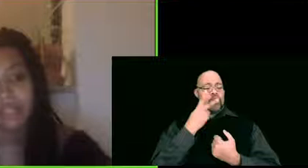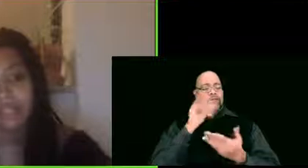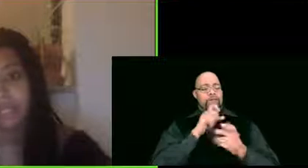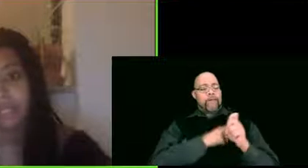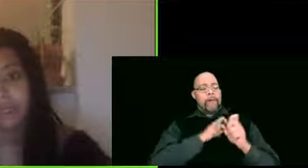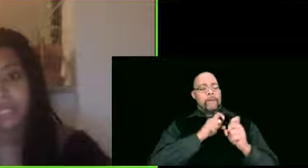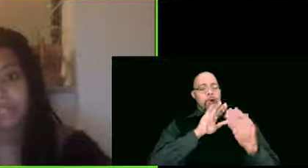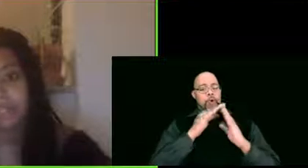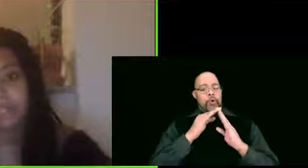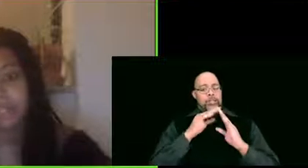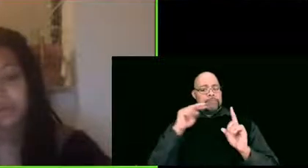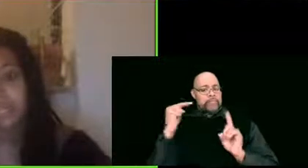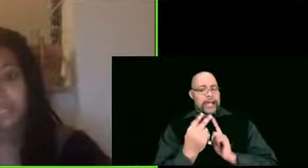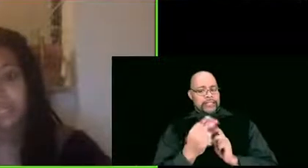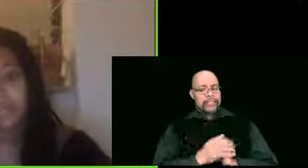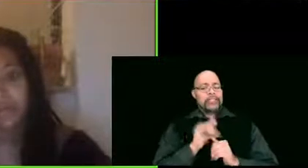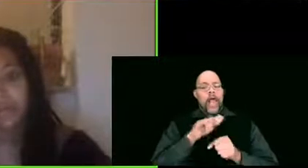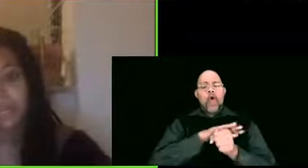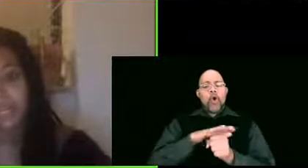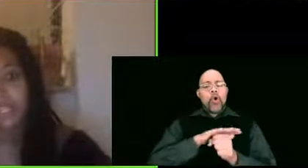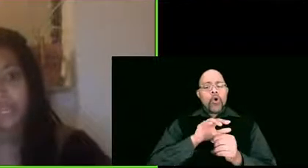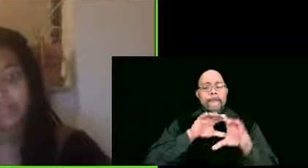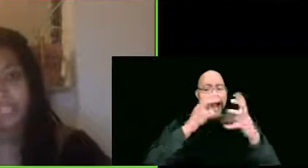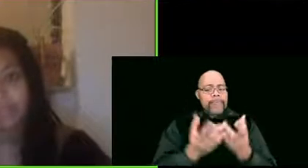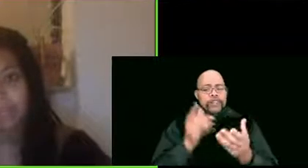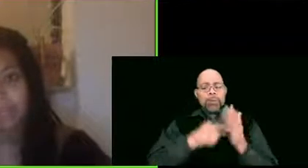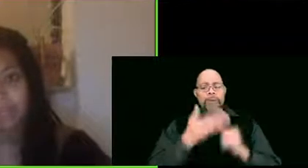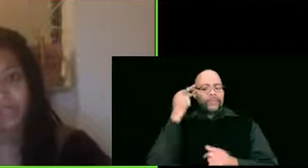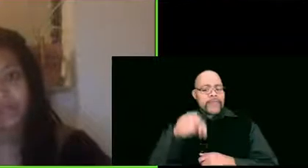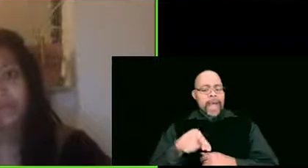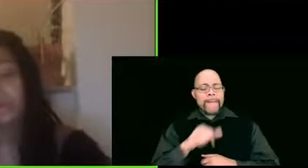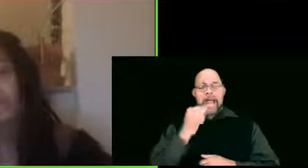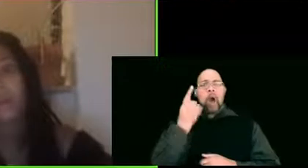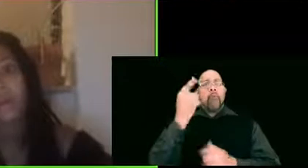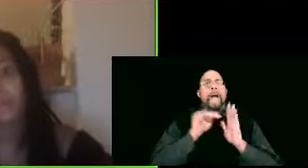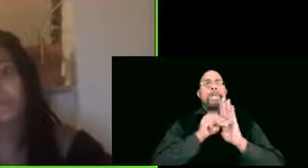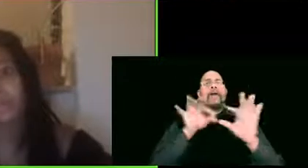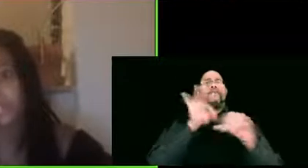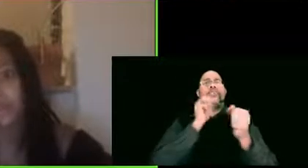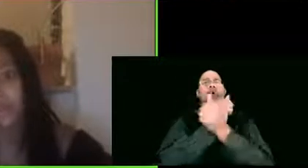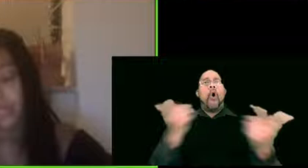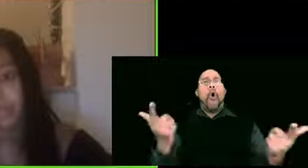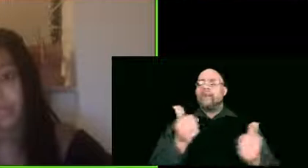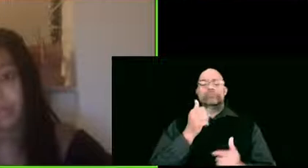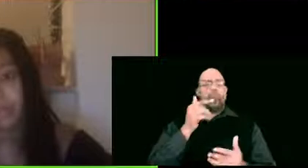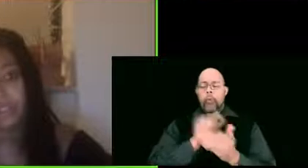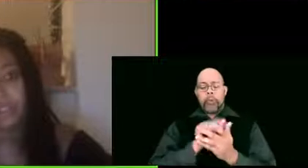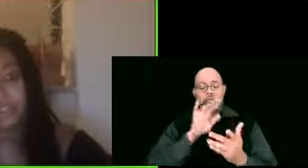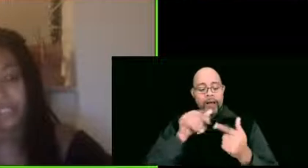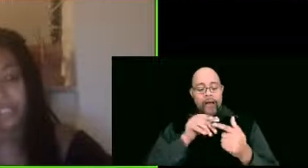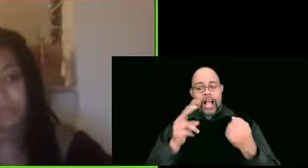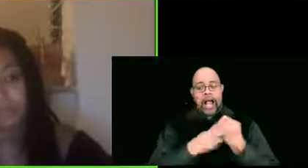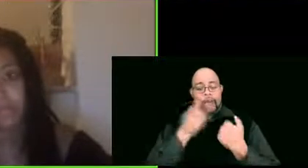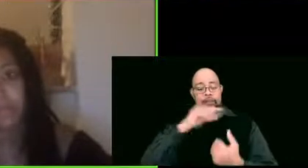you have to look at it from a community level. You need to look at that local population and what's best for them. There's no one model fits all when you're talking about